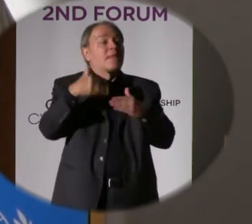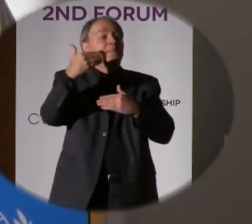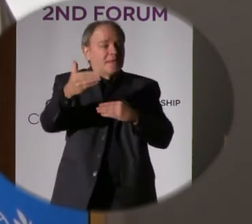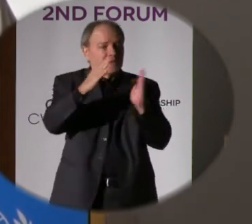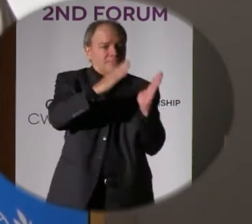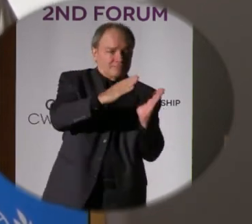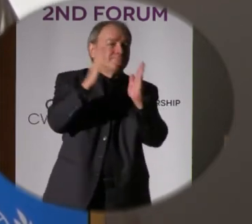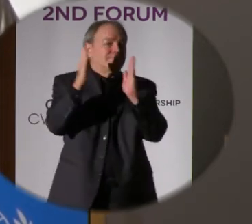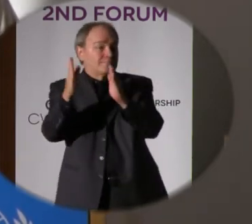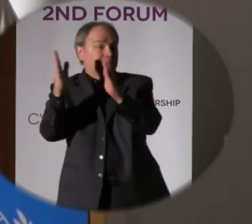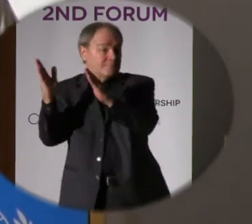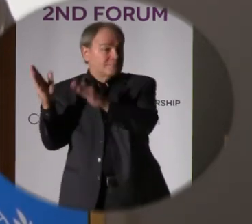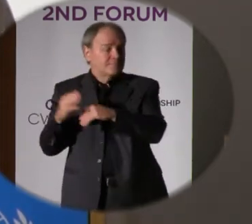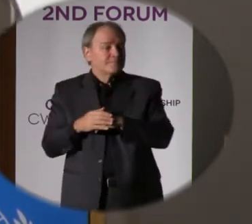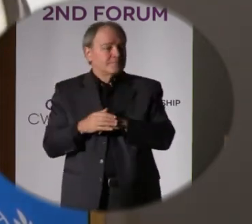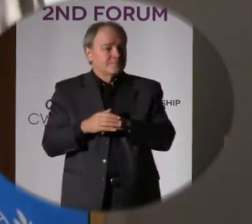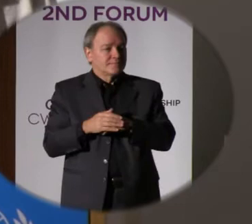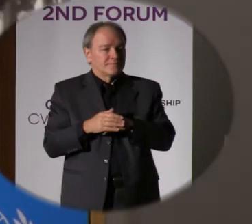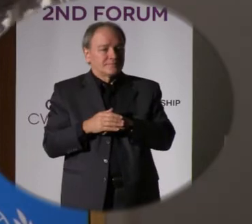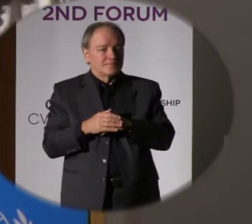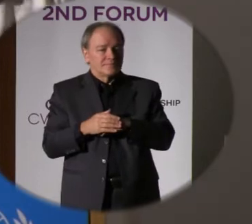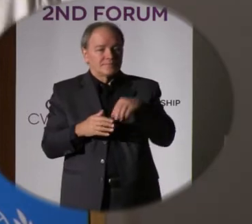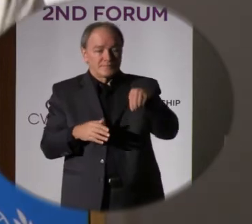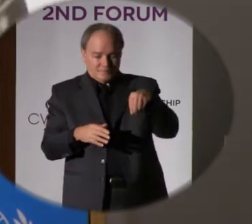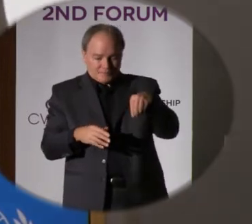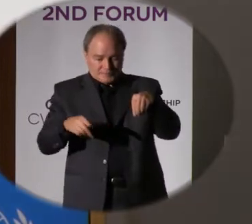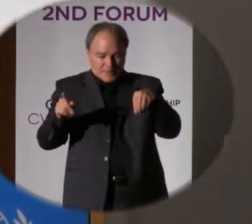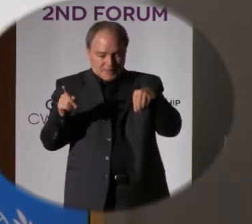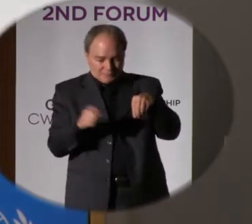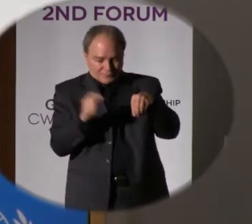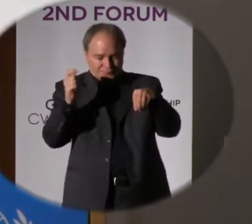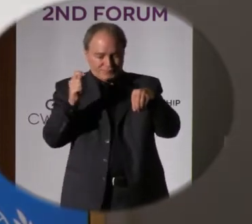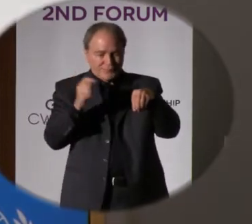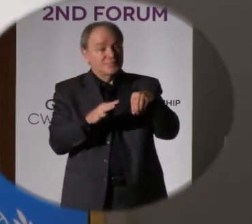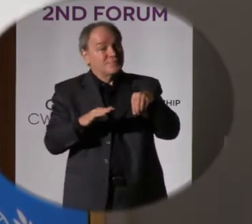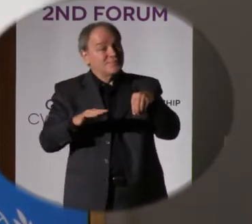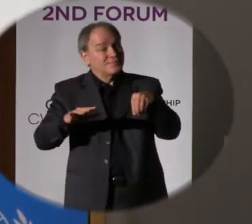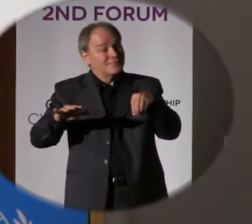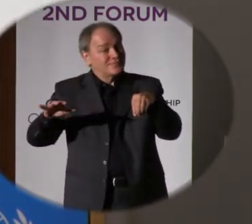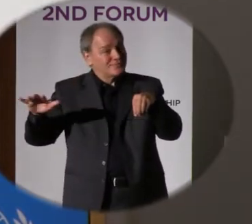And then I will time again when it's 3 minutes. So when you hear that,